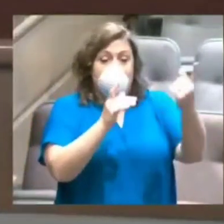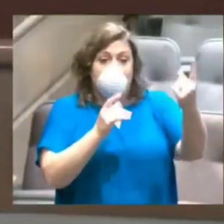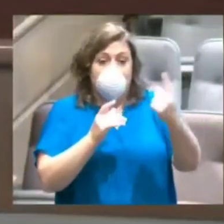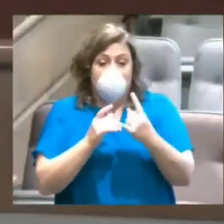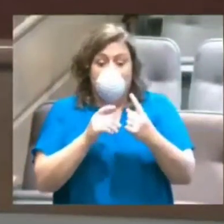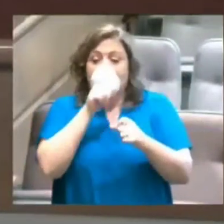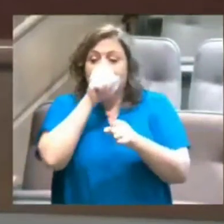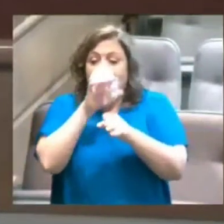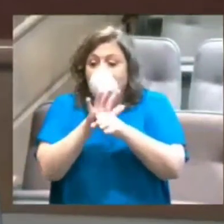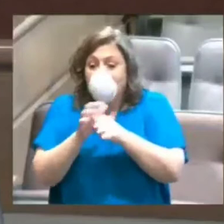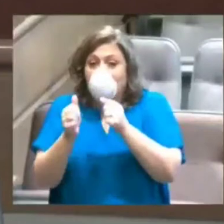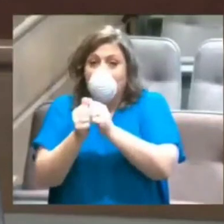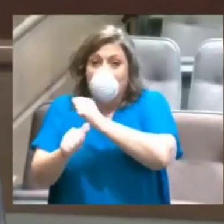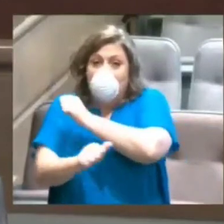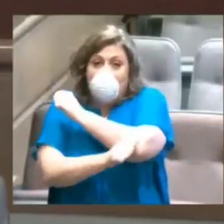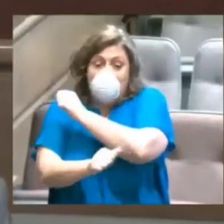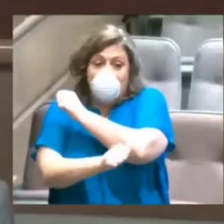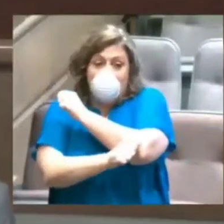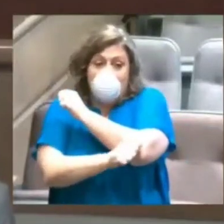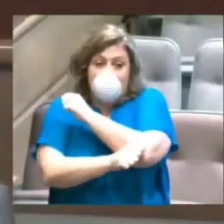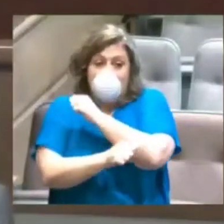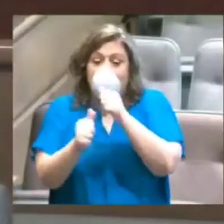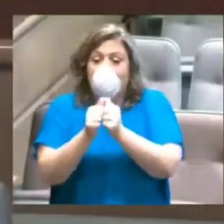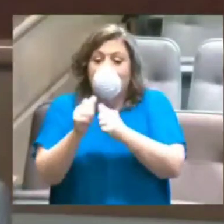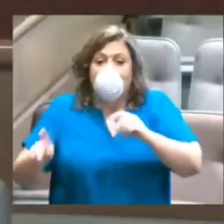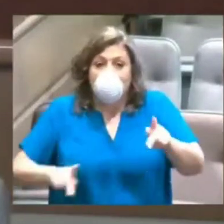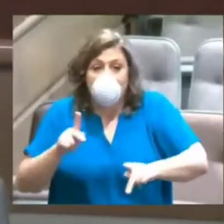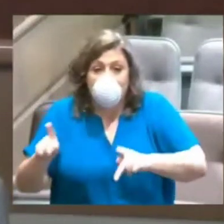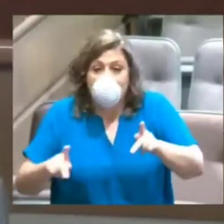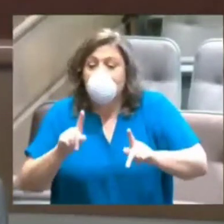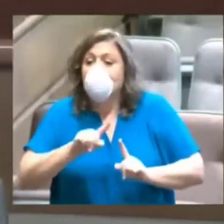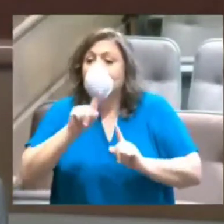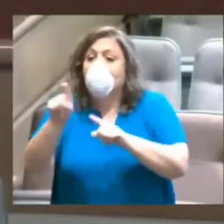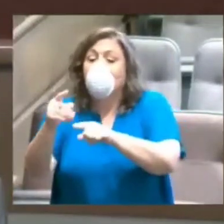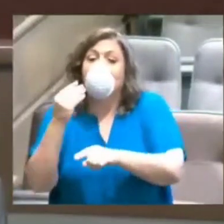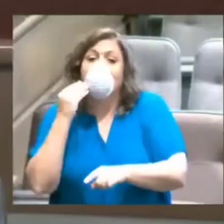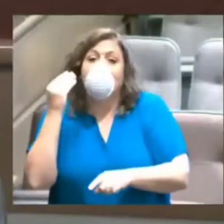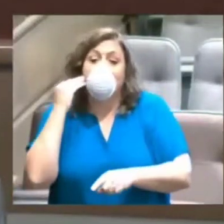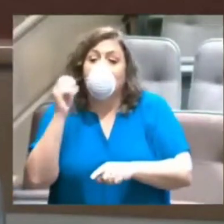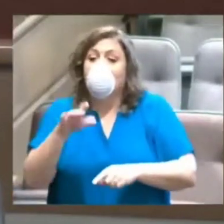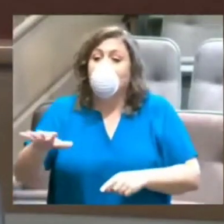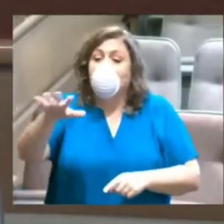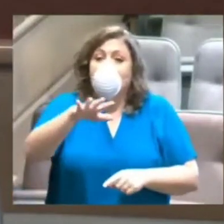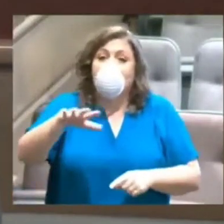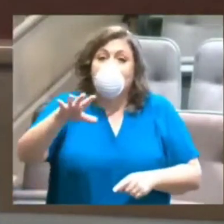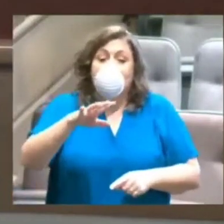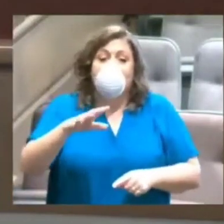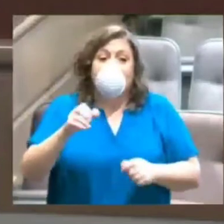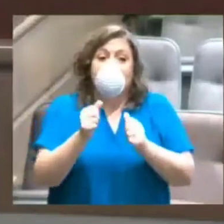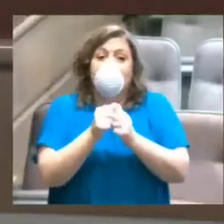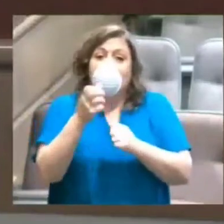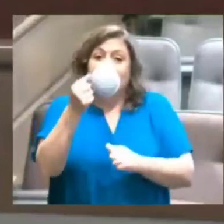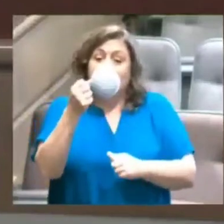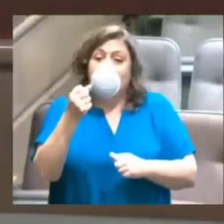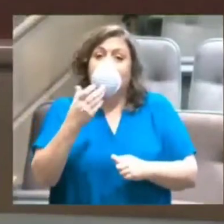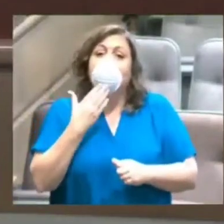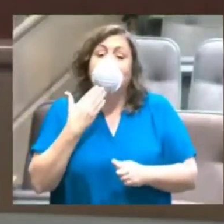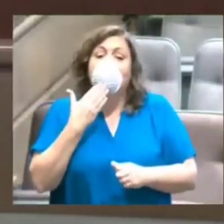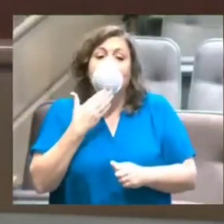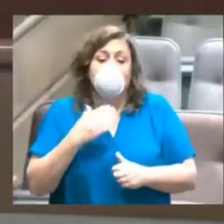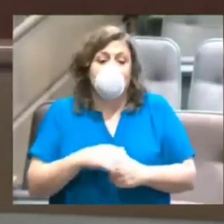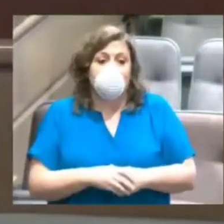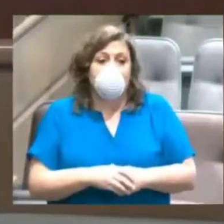their rightful home in a land that flowed with milk and honey. We are being instructed